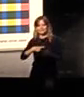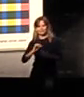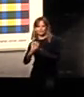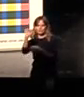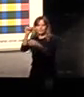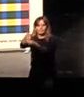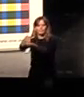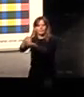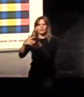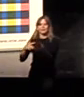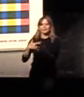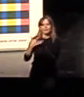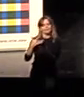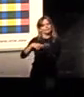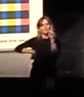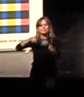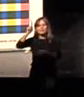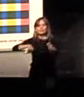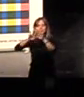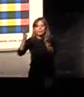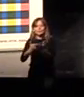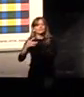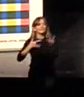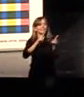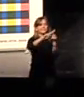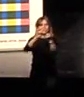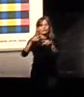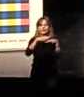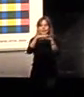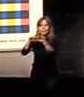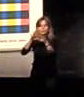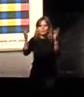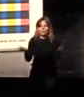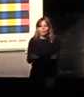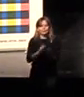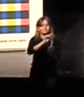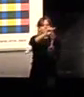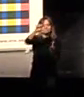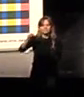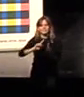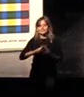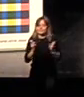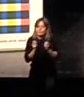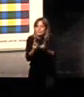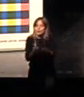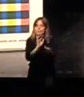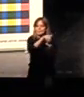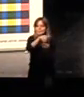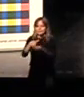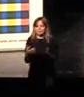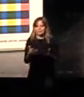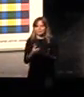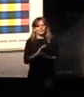in een multi color wereld in networks en ruimte vloog we totally different forms of membership en alienation